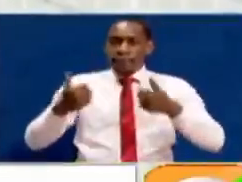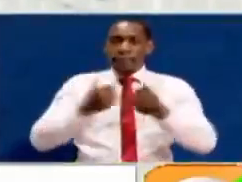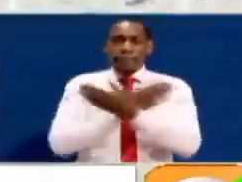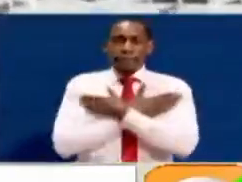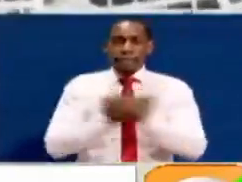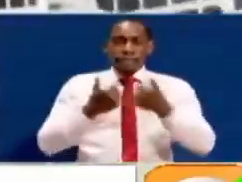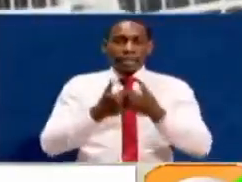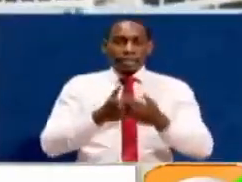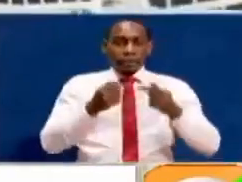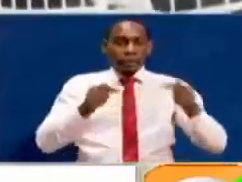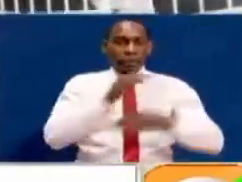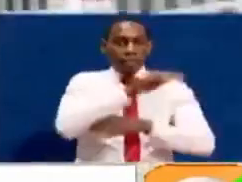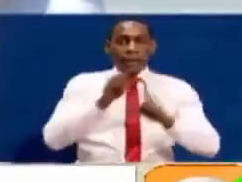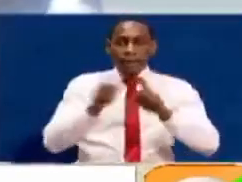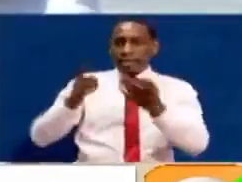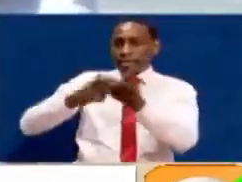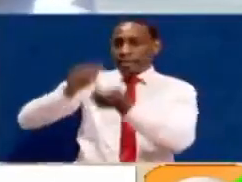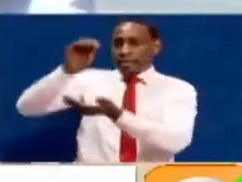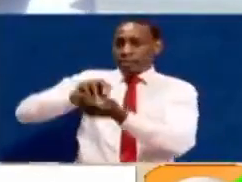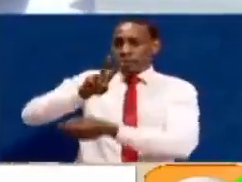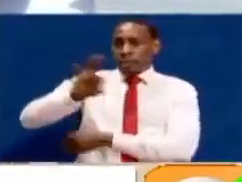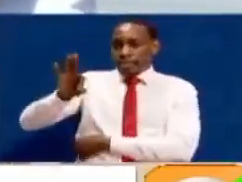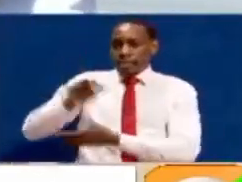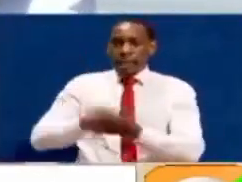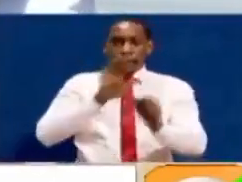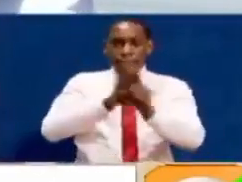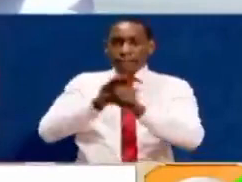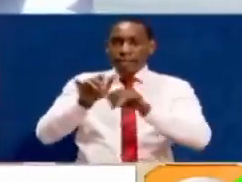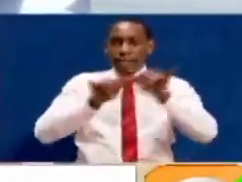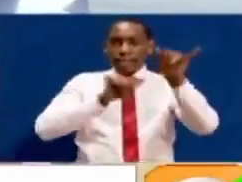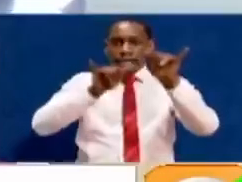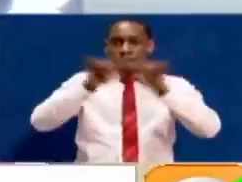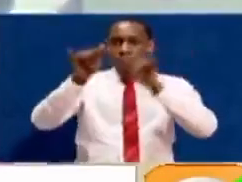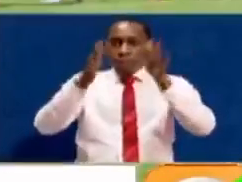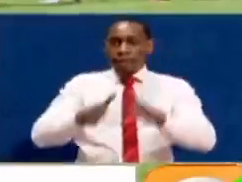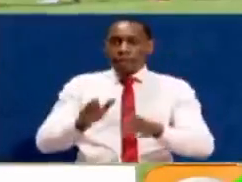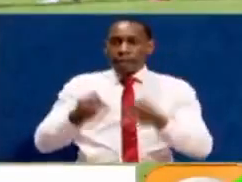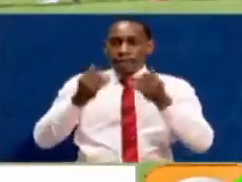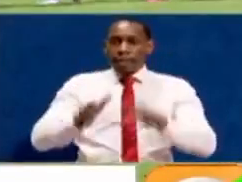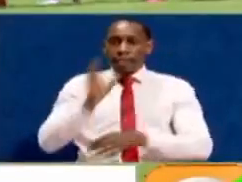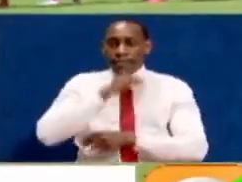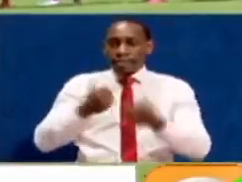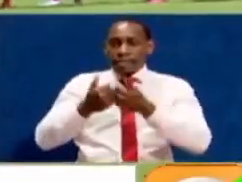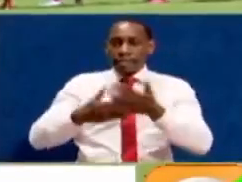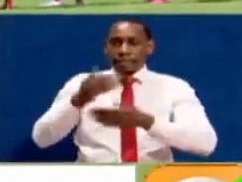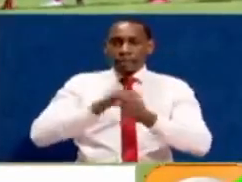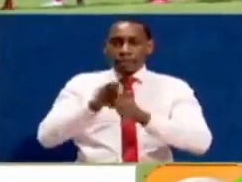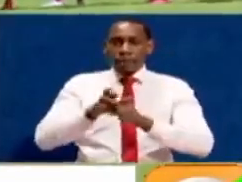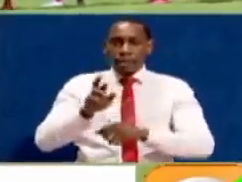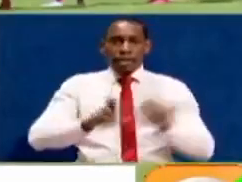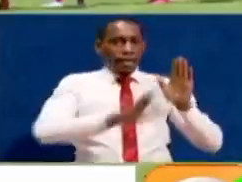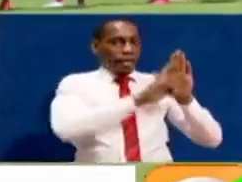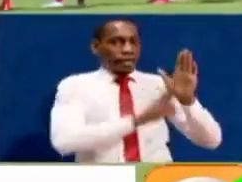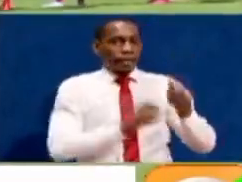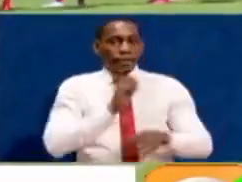Zambia on Friday, but the numbers have been cut to 23. A majority of foreign-based players will miss the match due to strict COVID-19 restrictions in